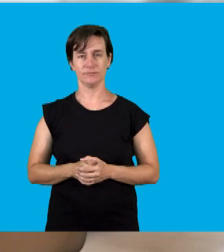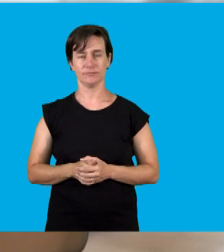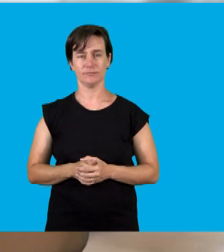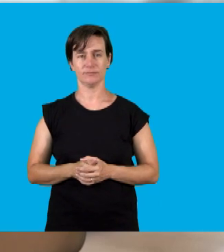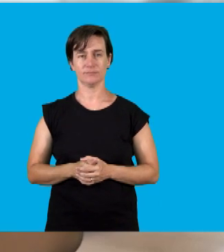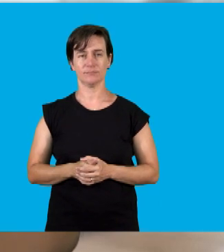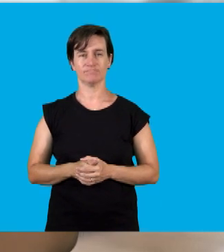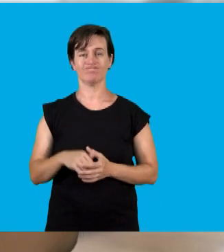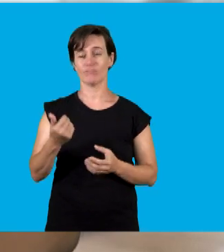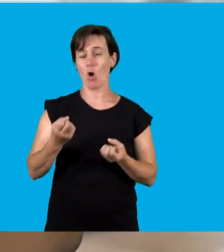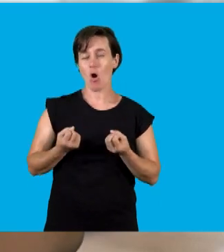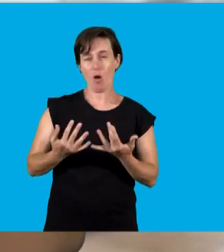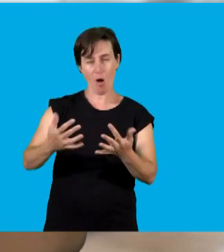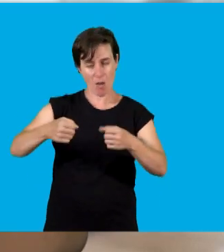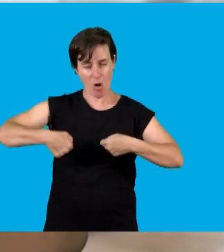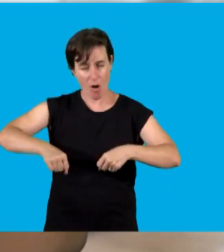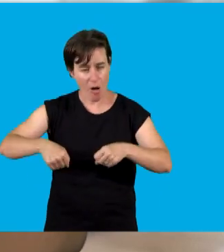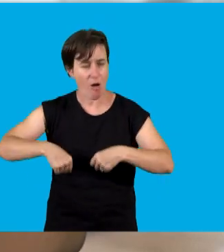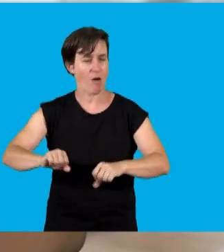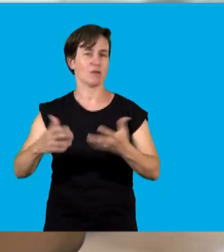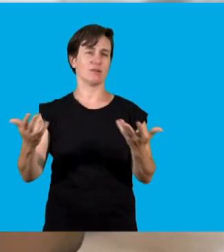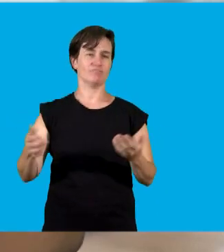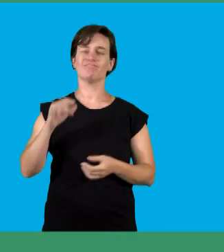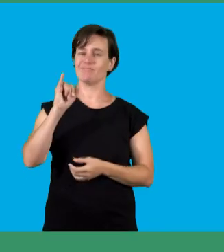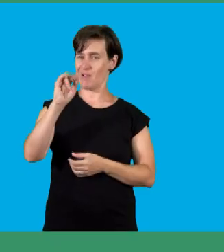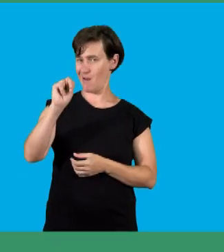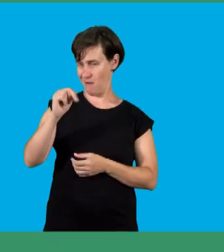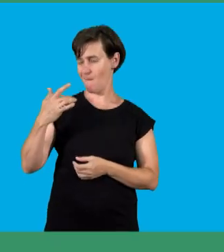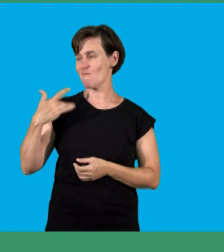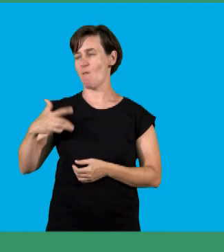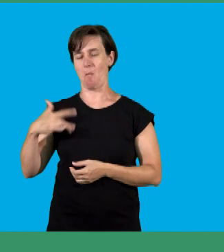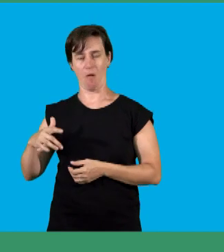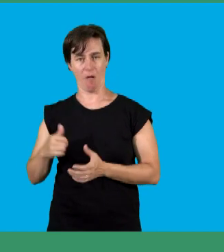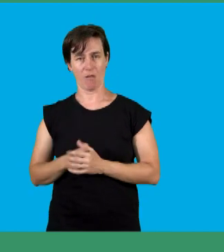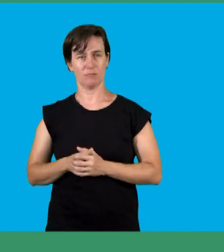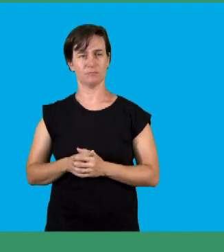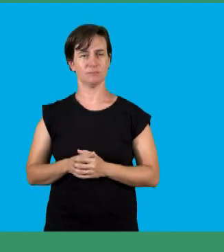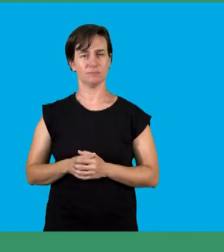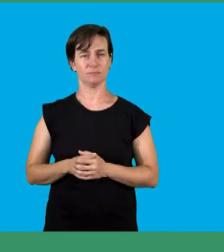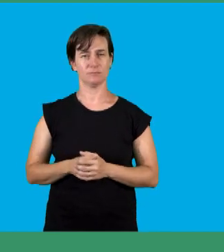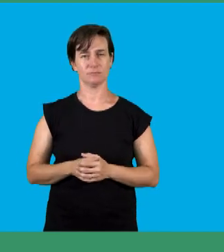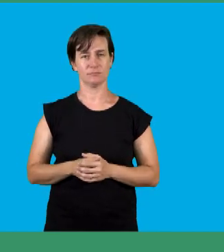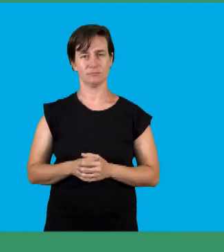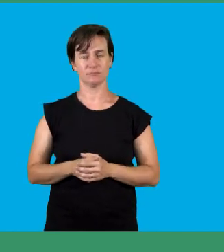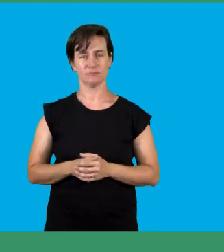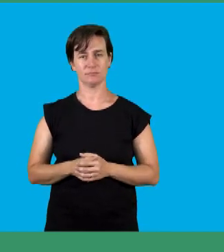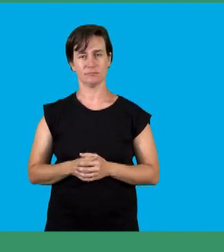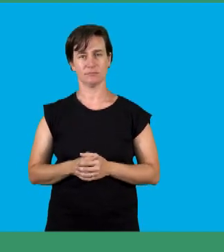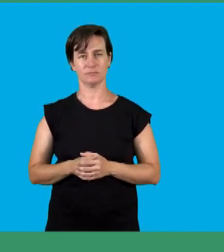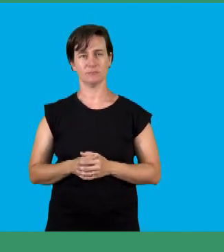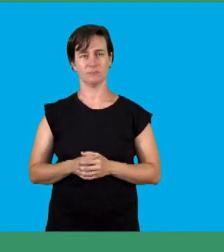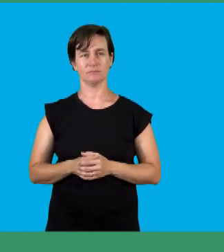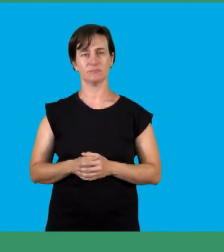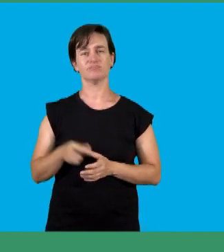informal sector. Gardening services, you find them under informal sector as part of the examples of those businesses that do not pay